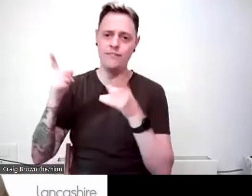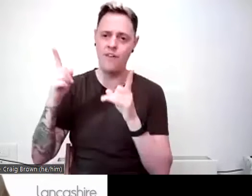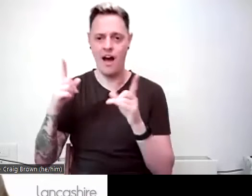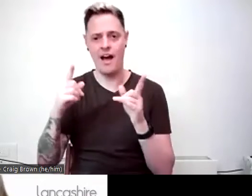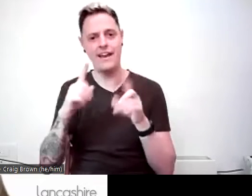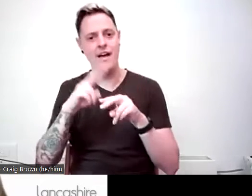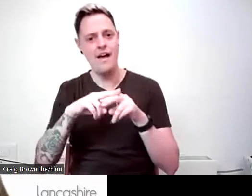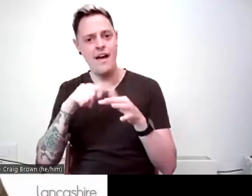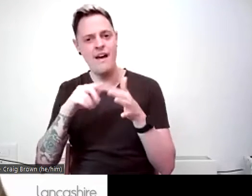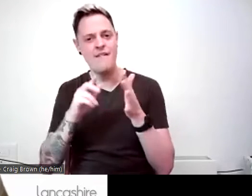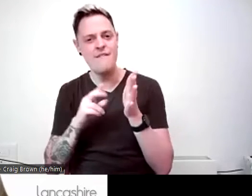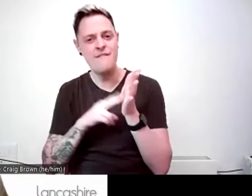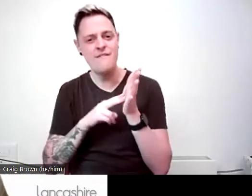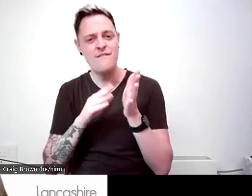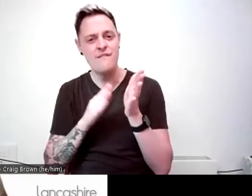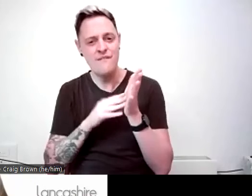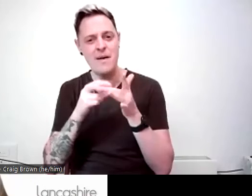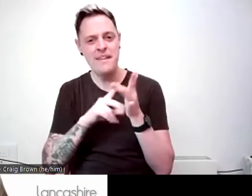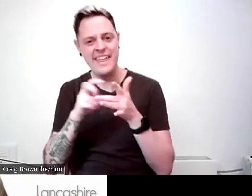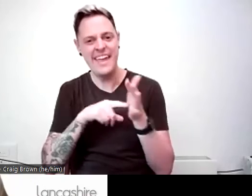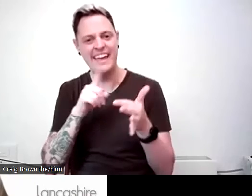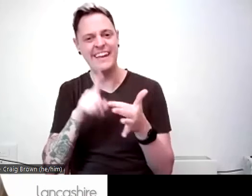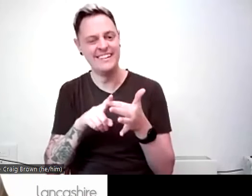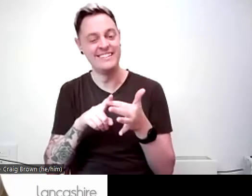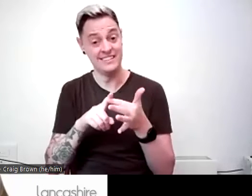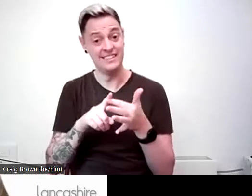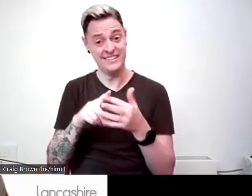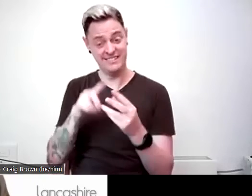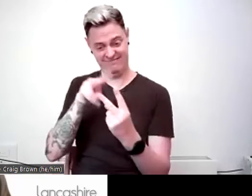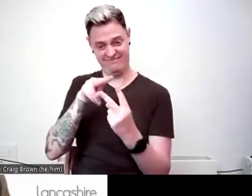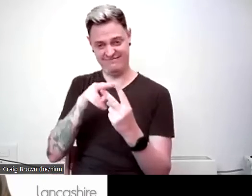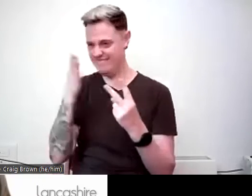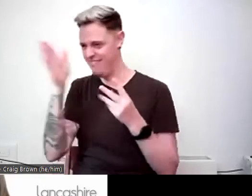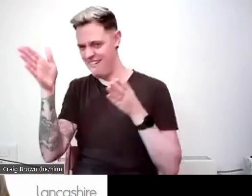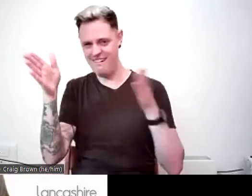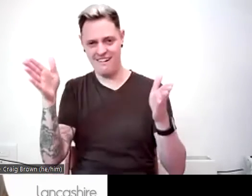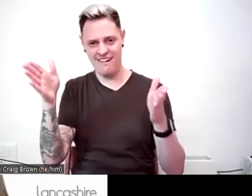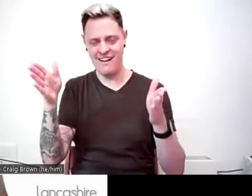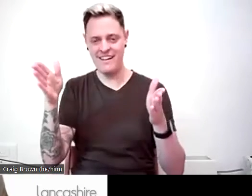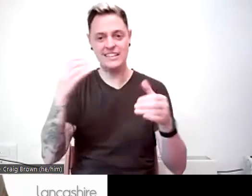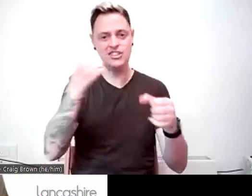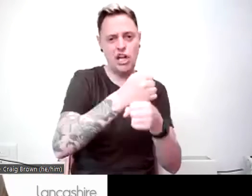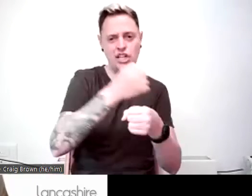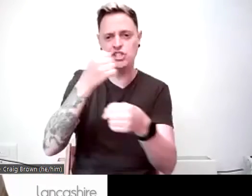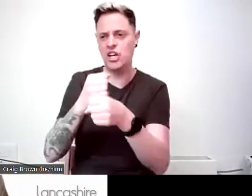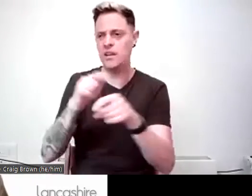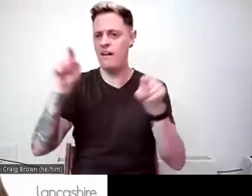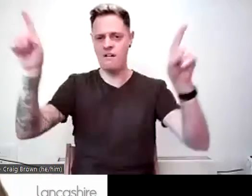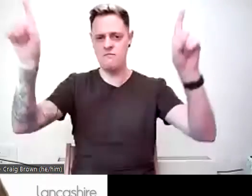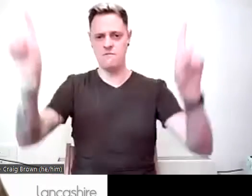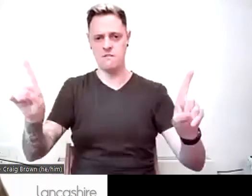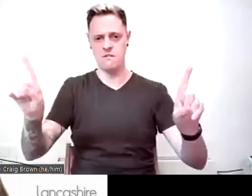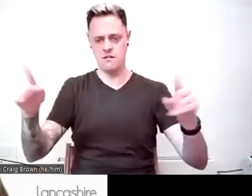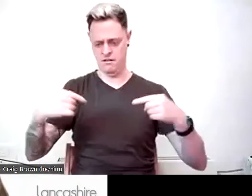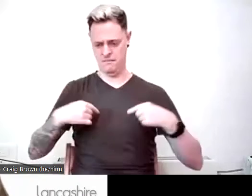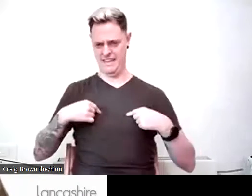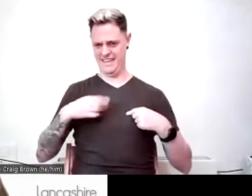patriarchal values, it's just going to be like, nah, that's not for me. This isn't this isn't where I want to go.